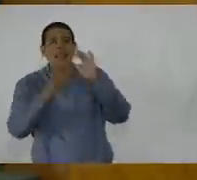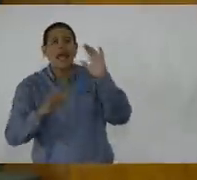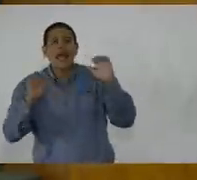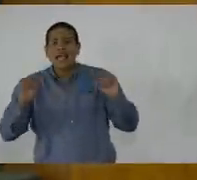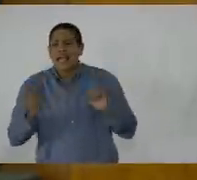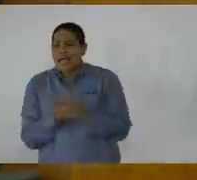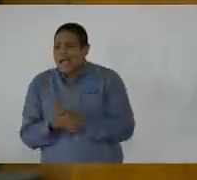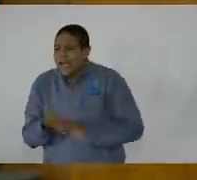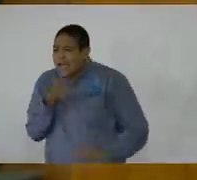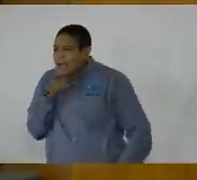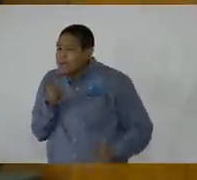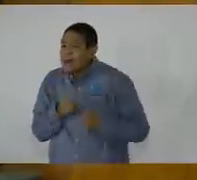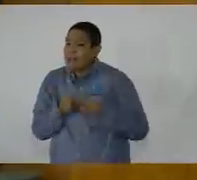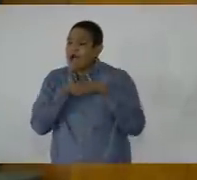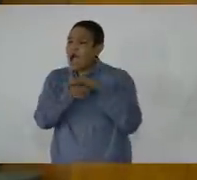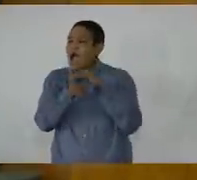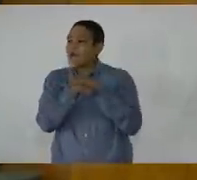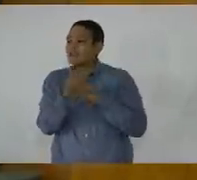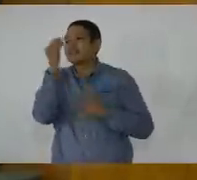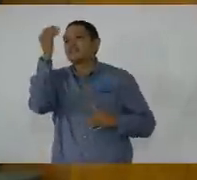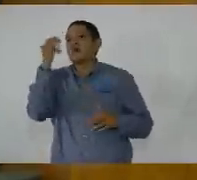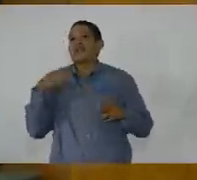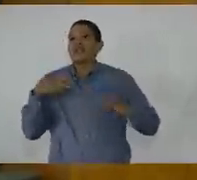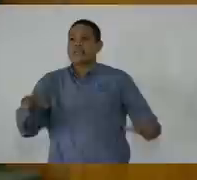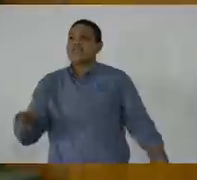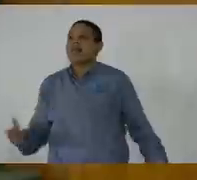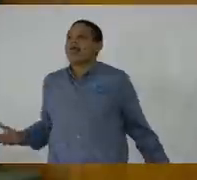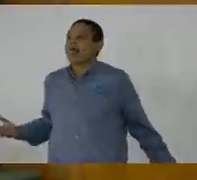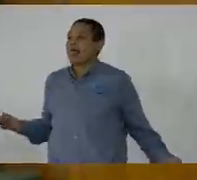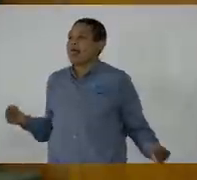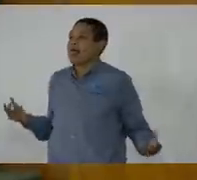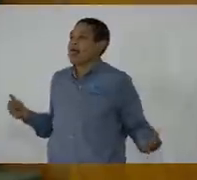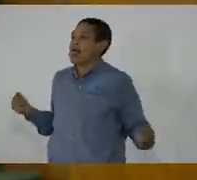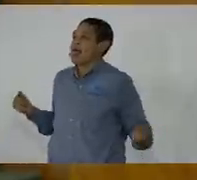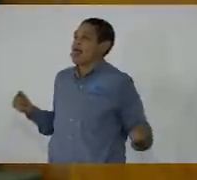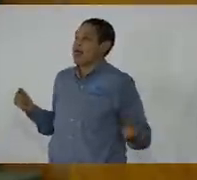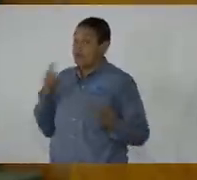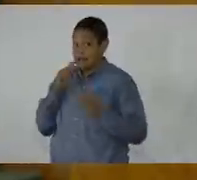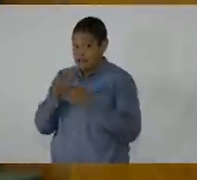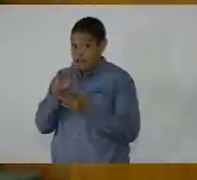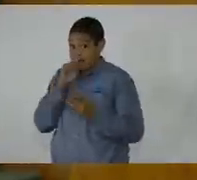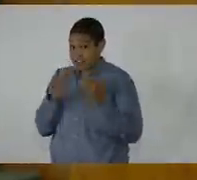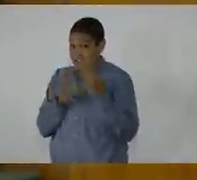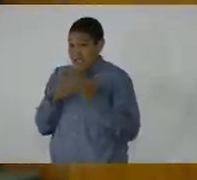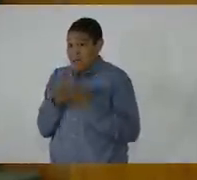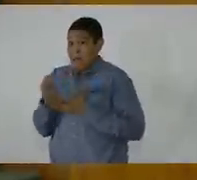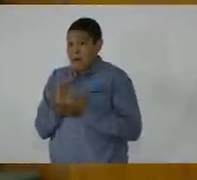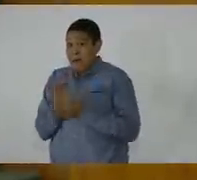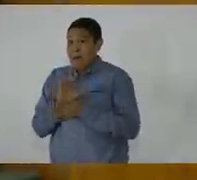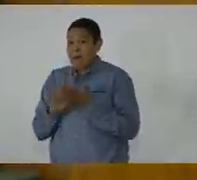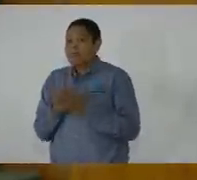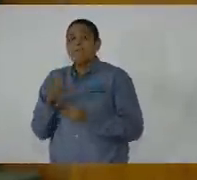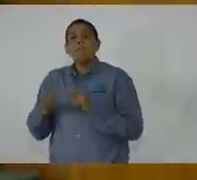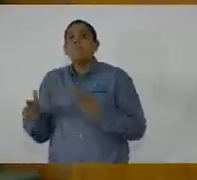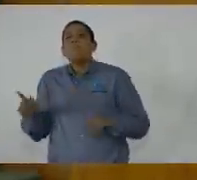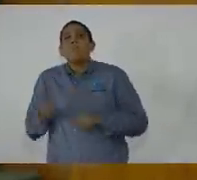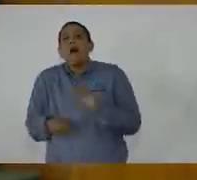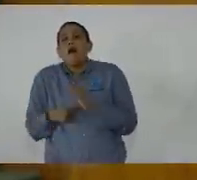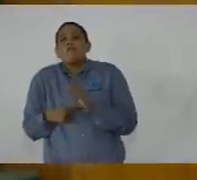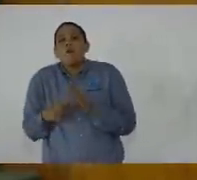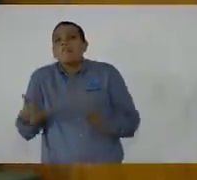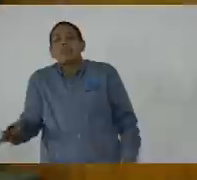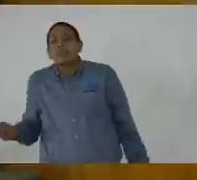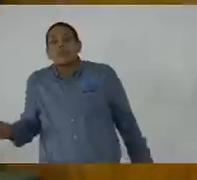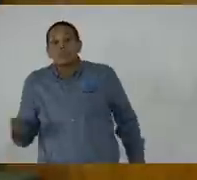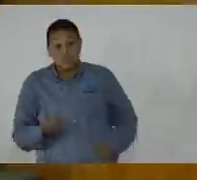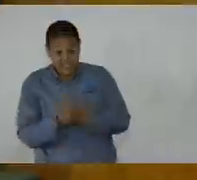capacity and access to capital investment in digital technology and products and services. With this in mind, Madam